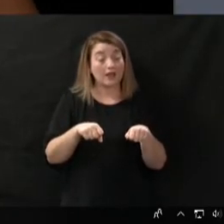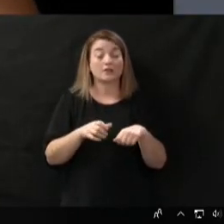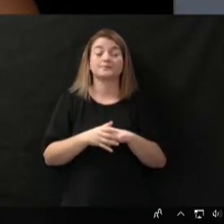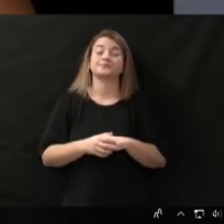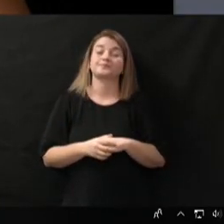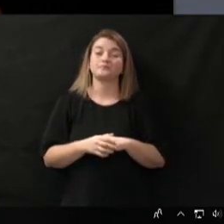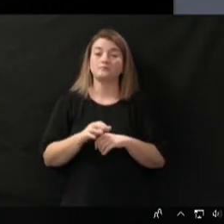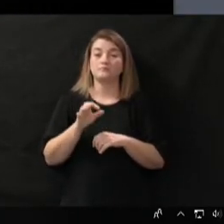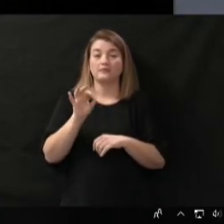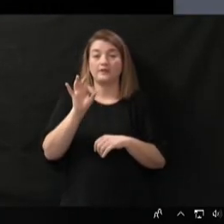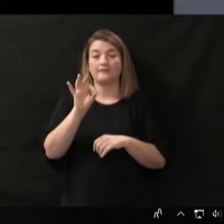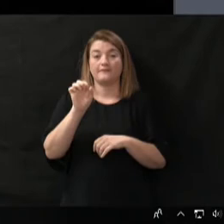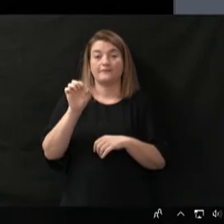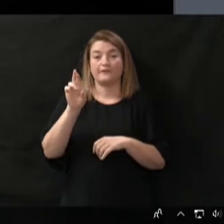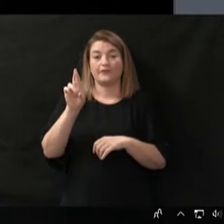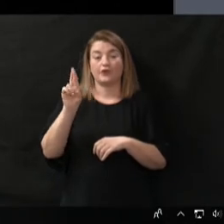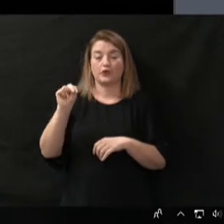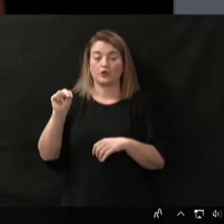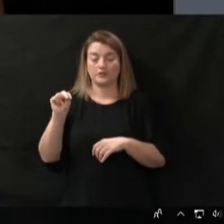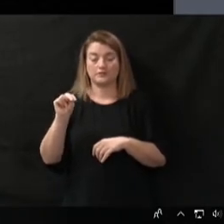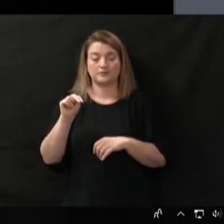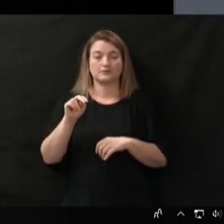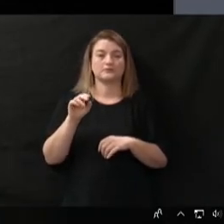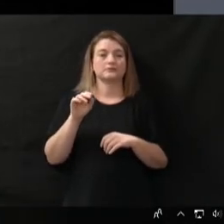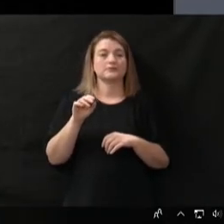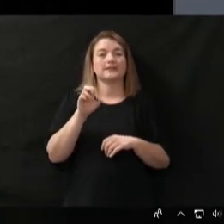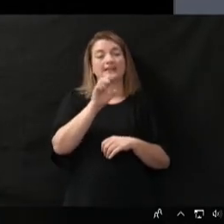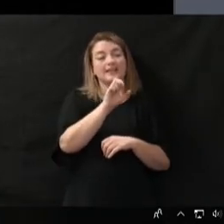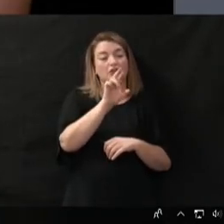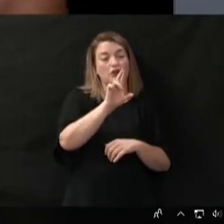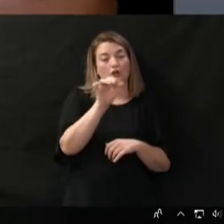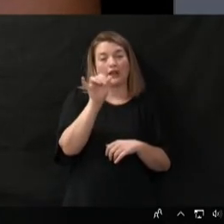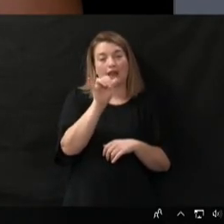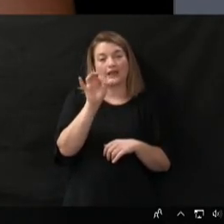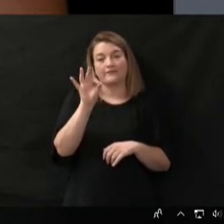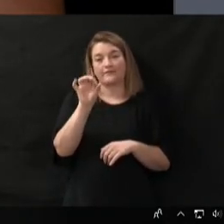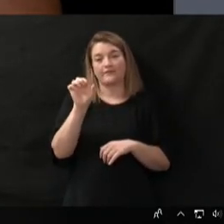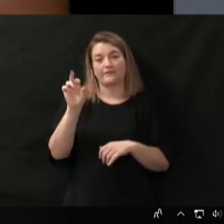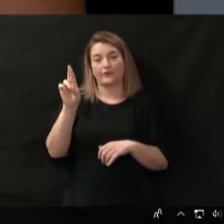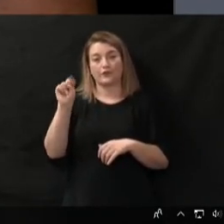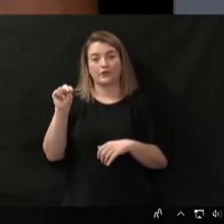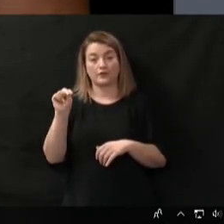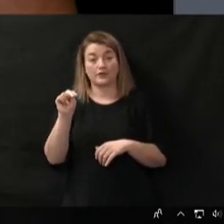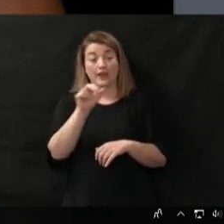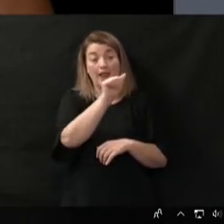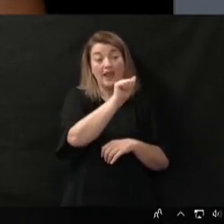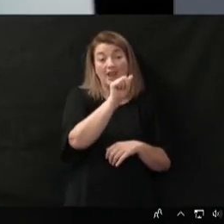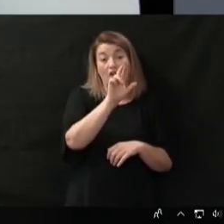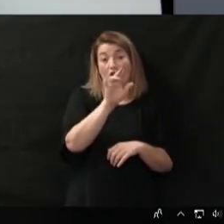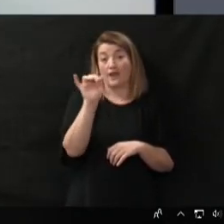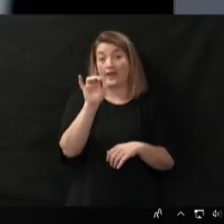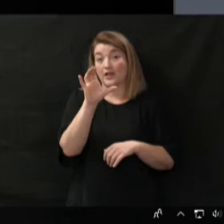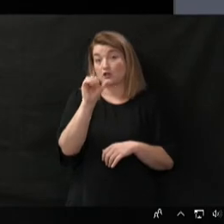There's the fern. ER says as in fern. AR says R as in car.